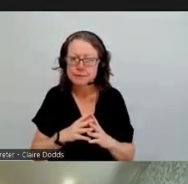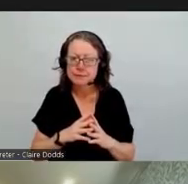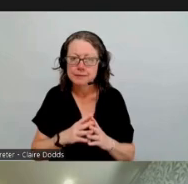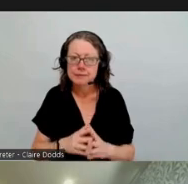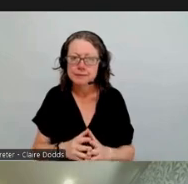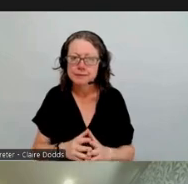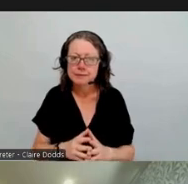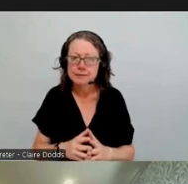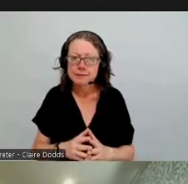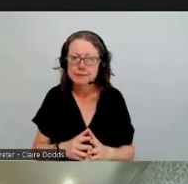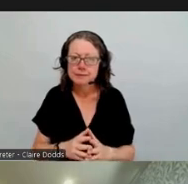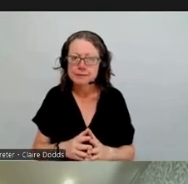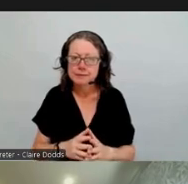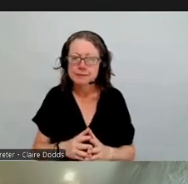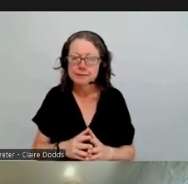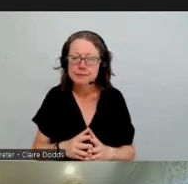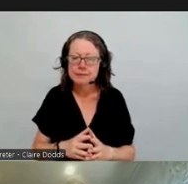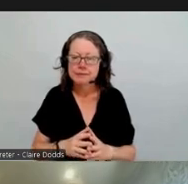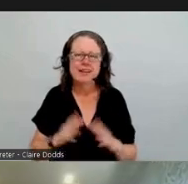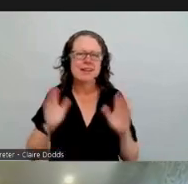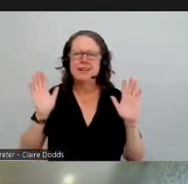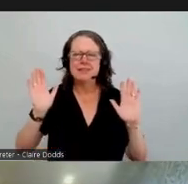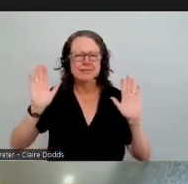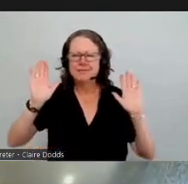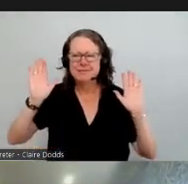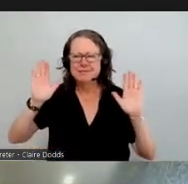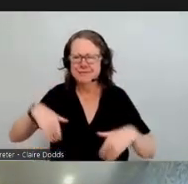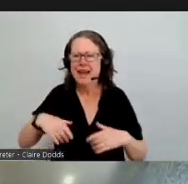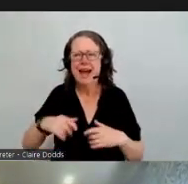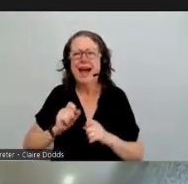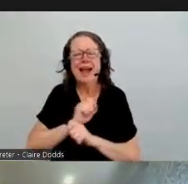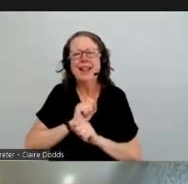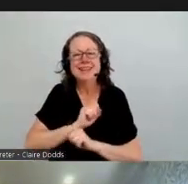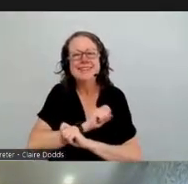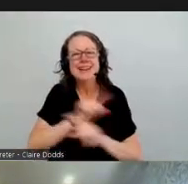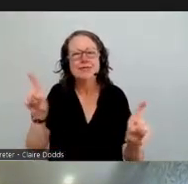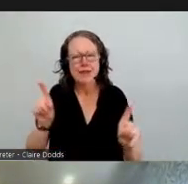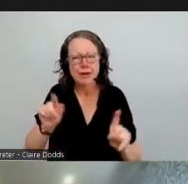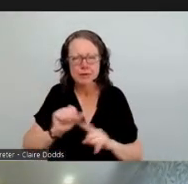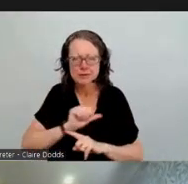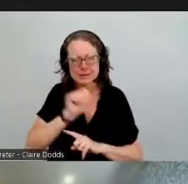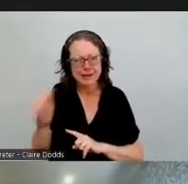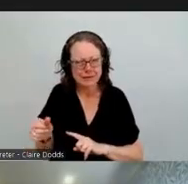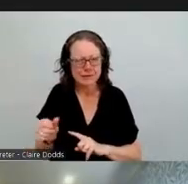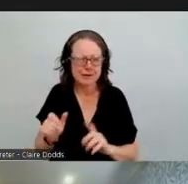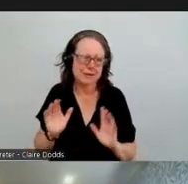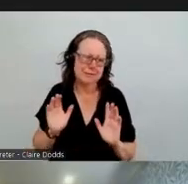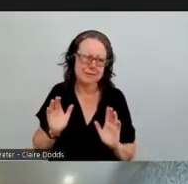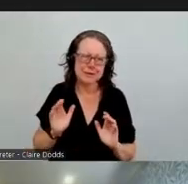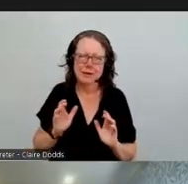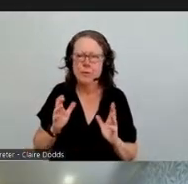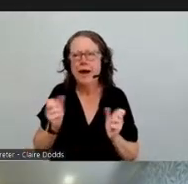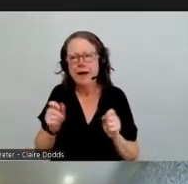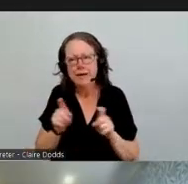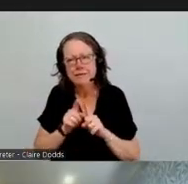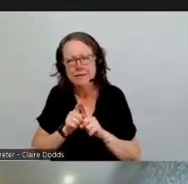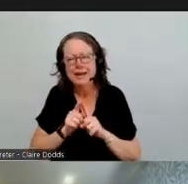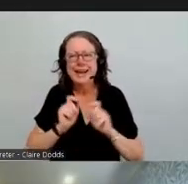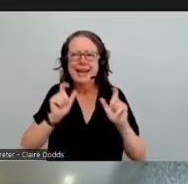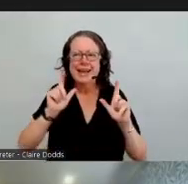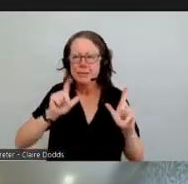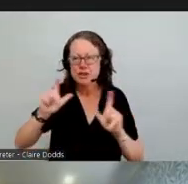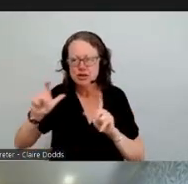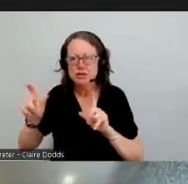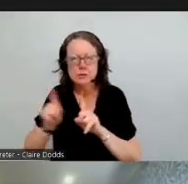Do you know what? I will send this round afterwards, so everyone can have a feel of it. And we've got some images which hopefully bring it to life in a different